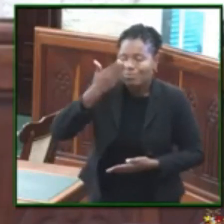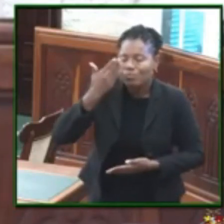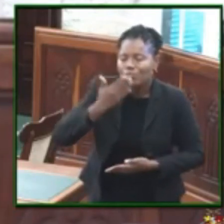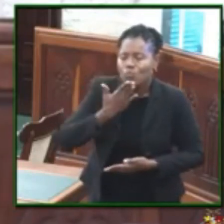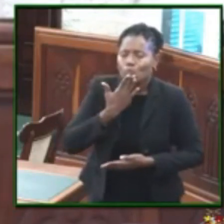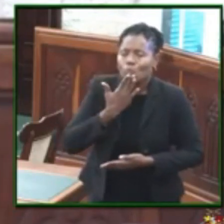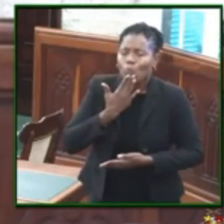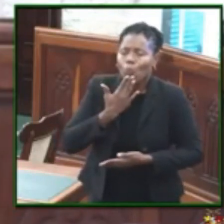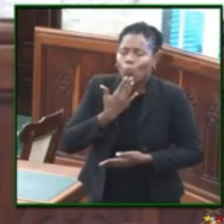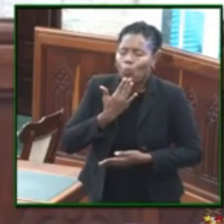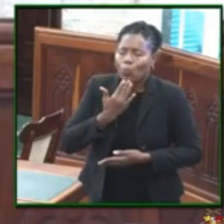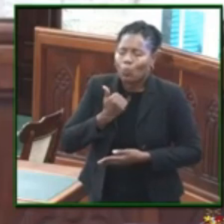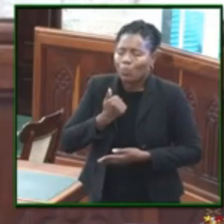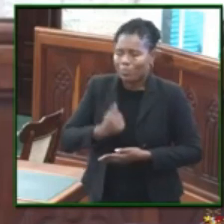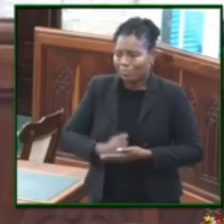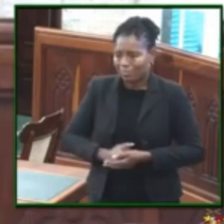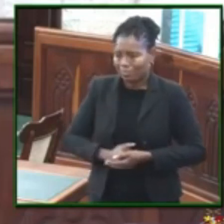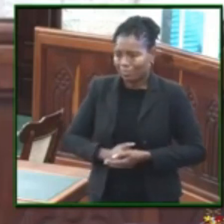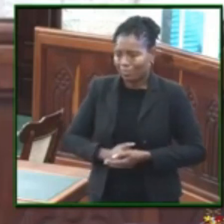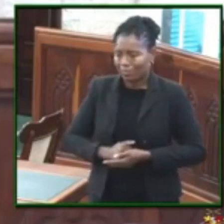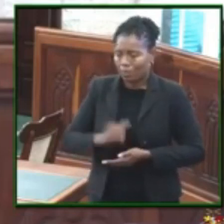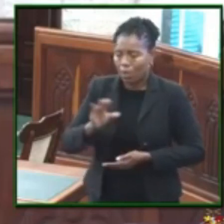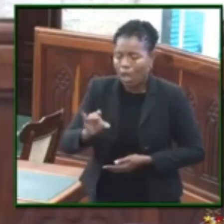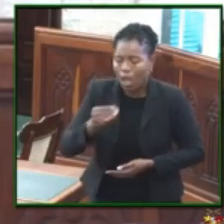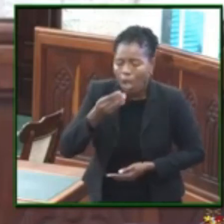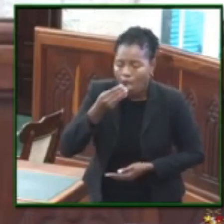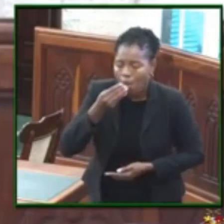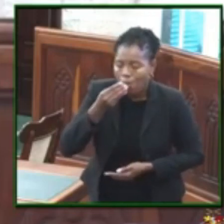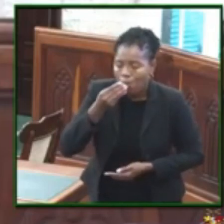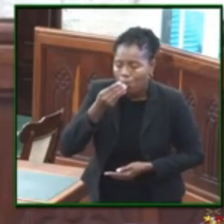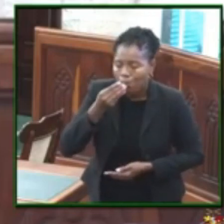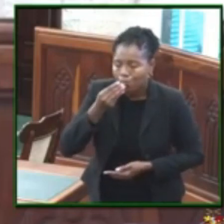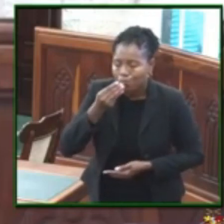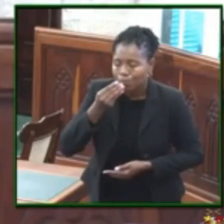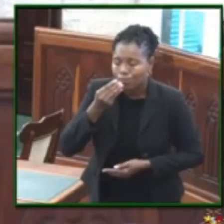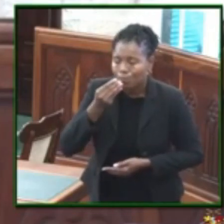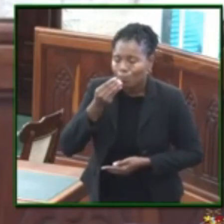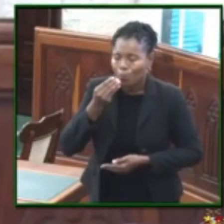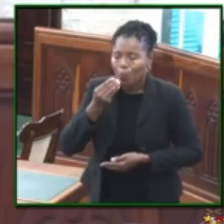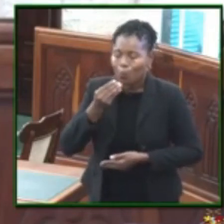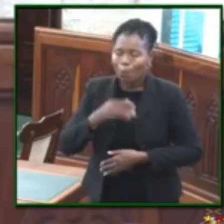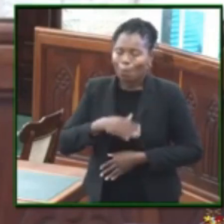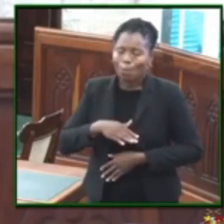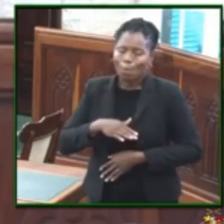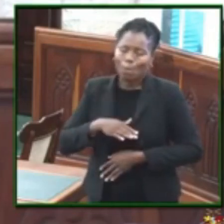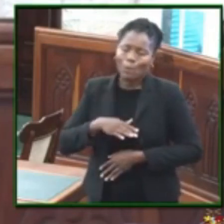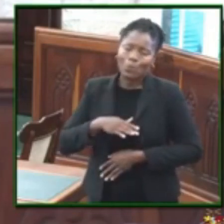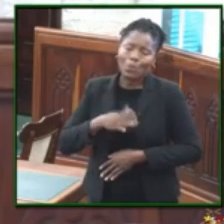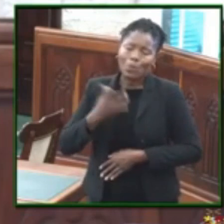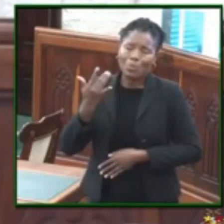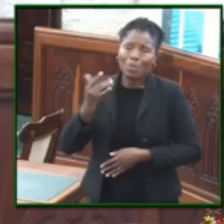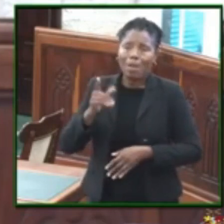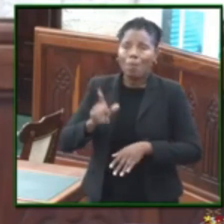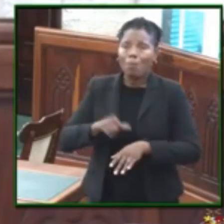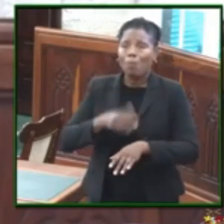pretty. And when you tasted it, you wondered why you took so long.